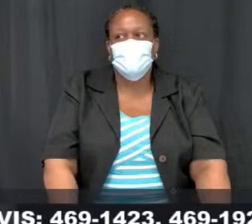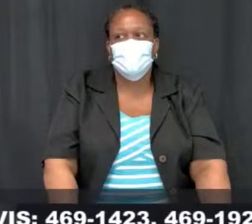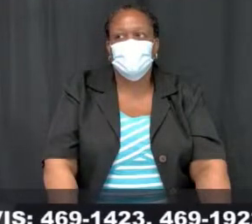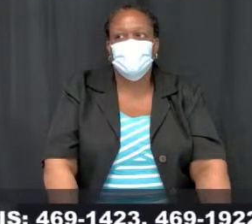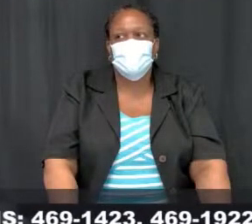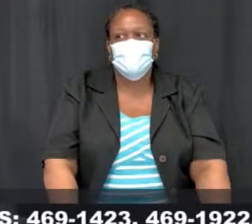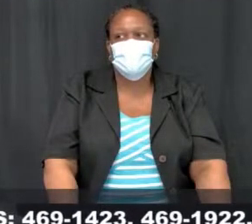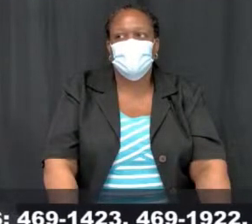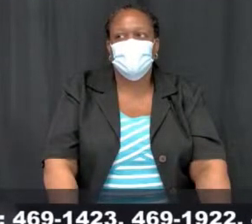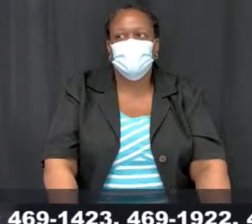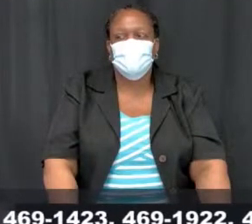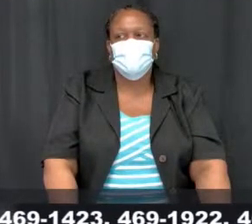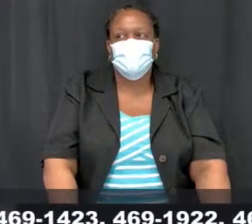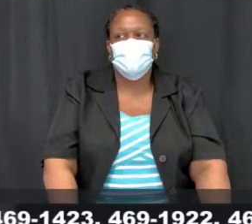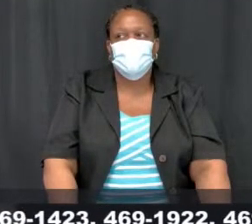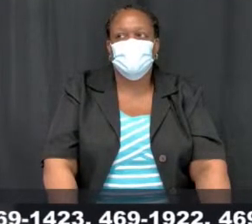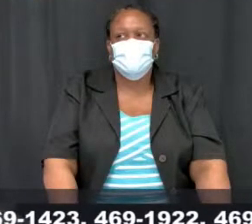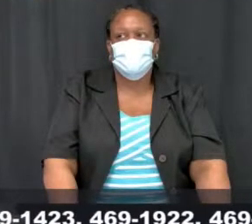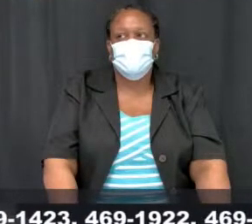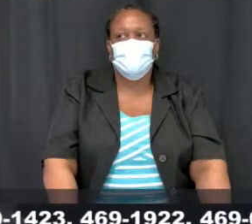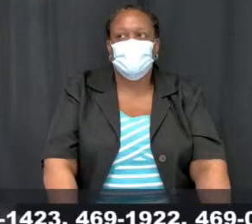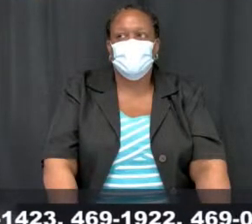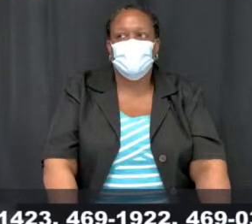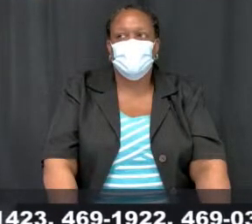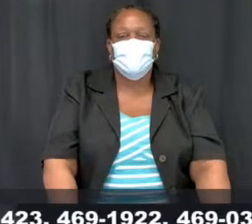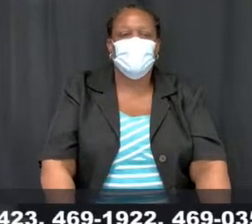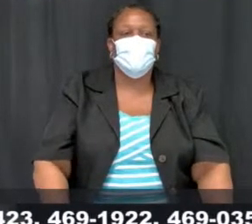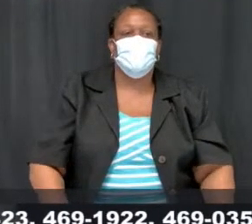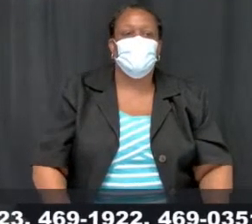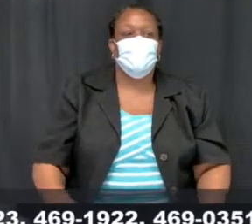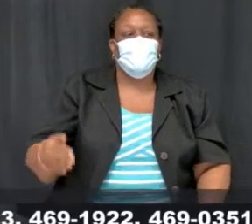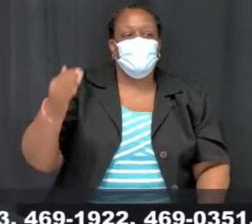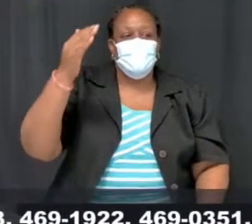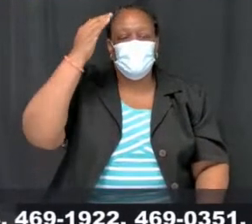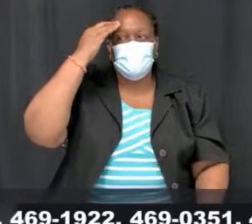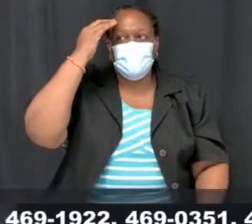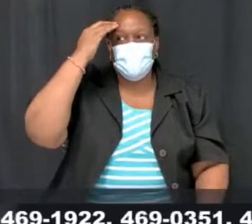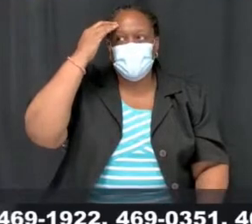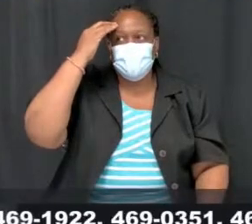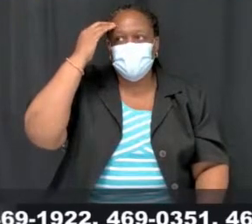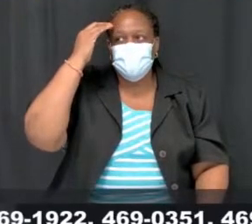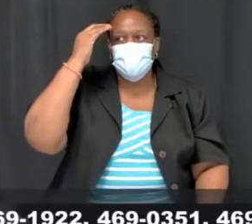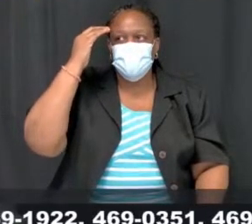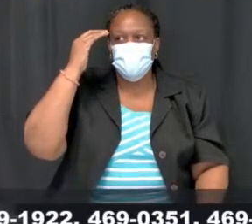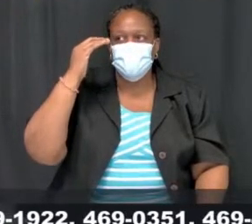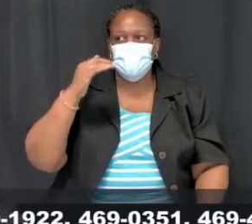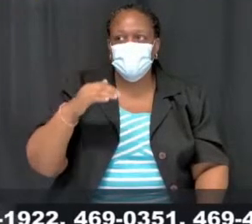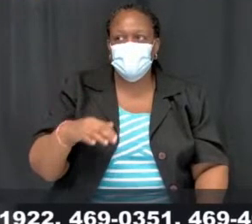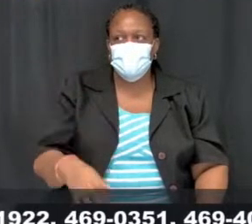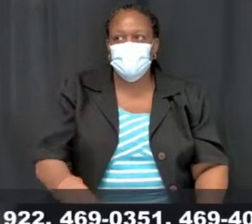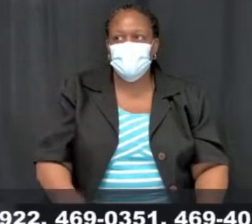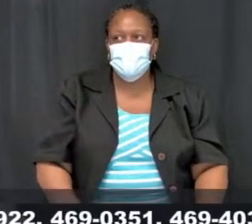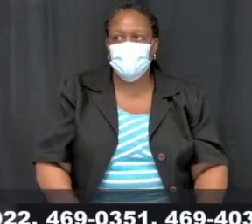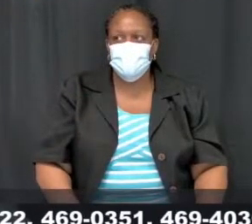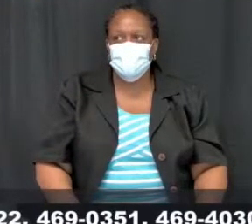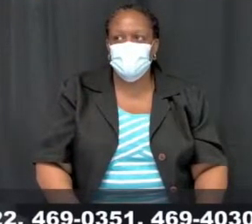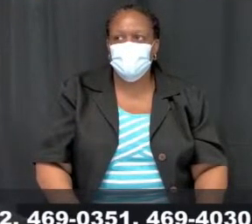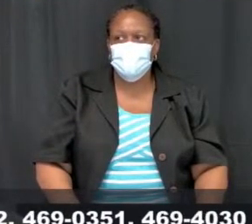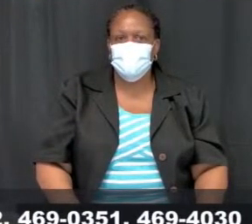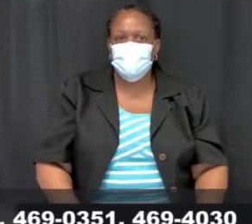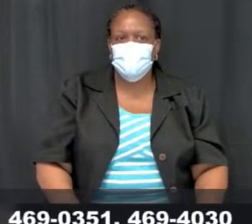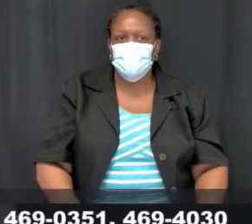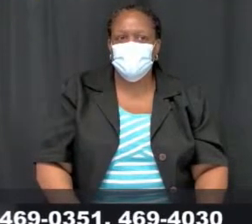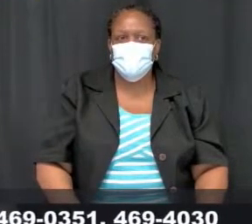vaccines appear less and less. Is this a failure of the vaccination